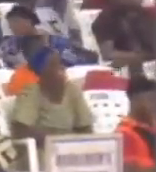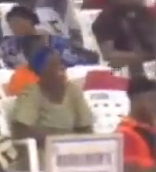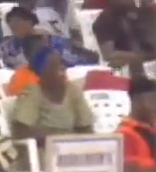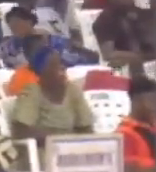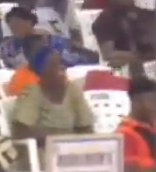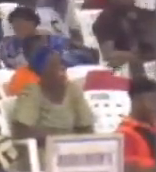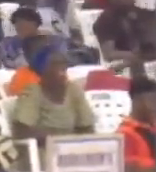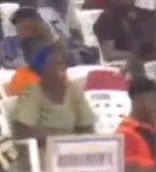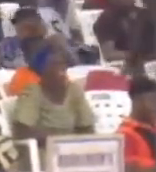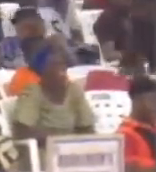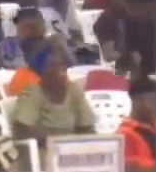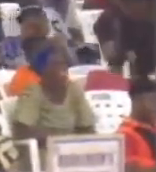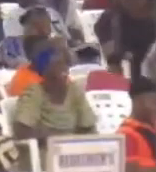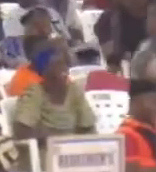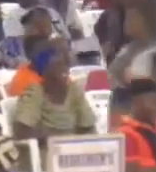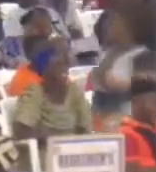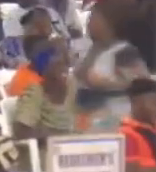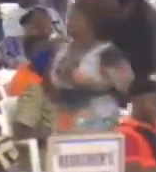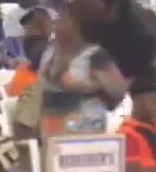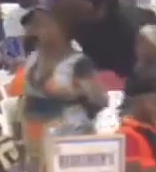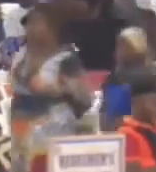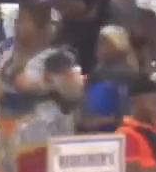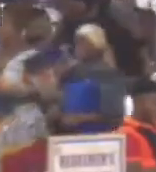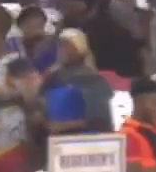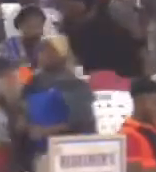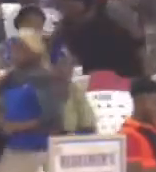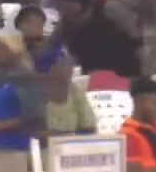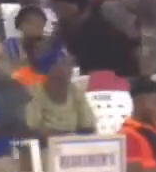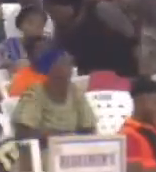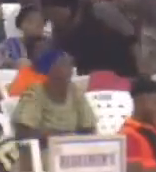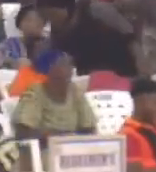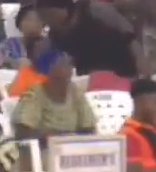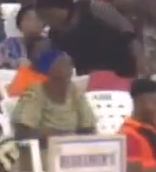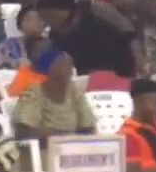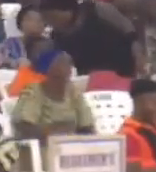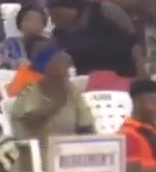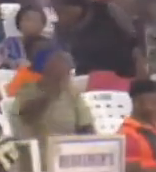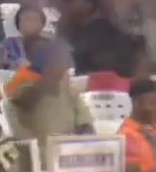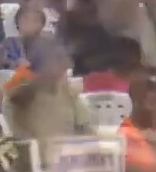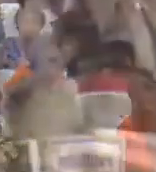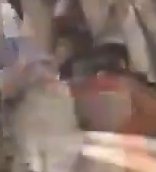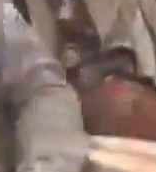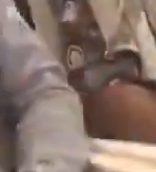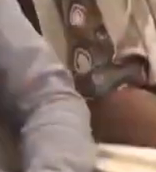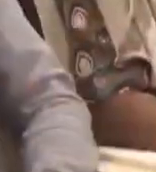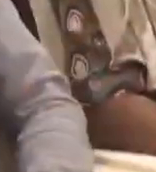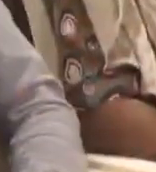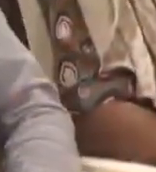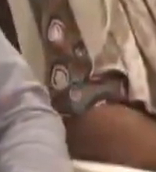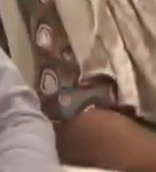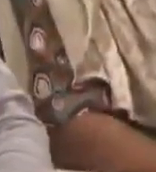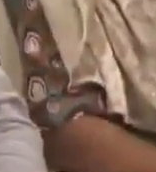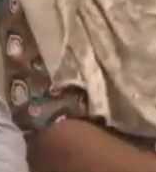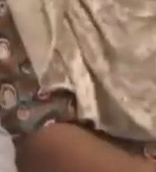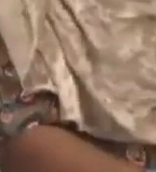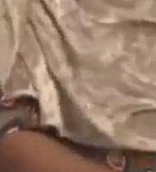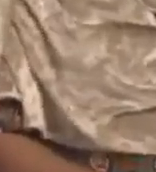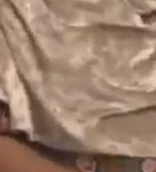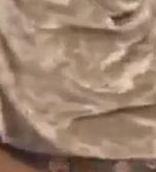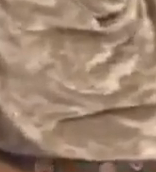This place will overflow tomorrow, the new auditorium will overflow. Tell them to come early,